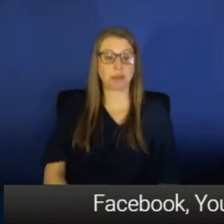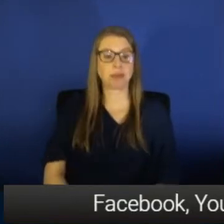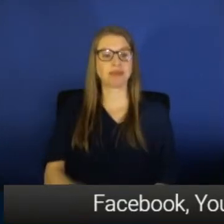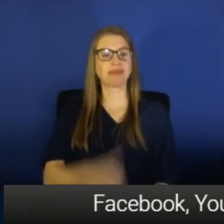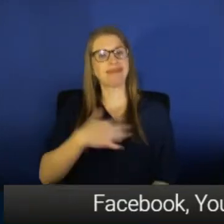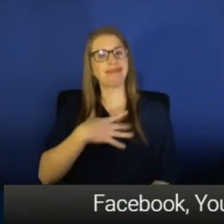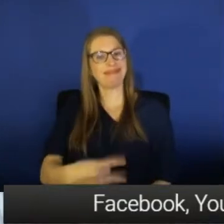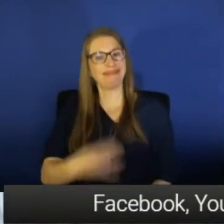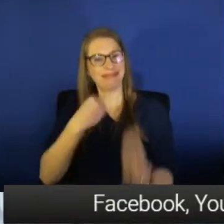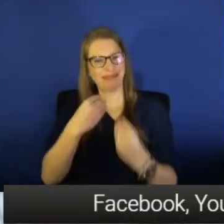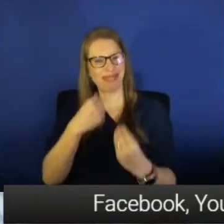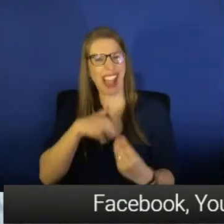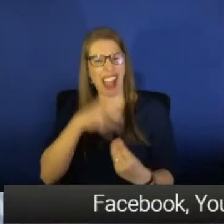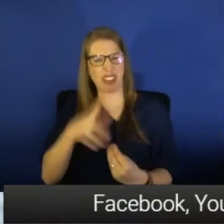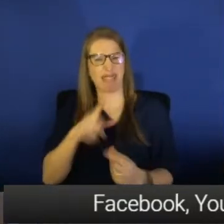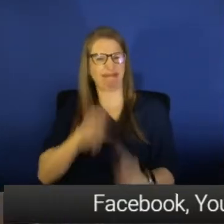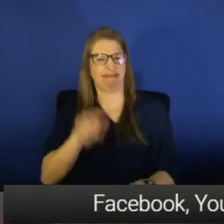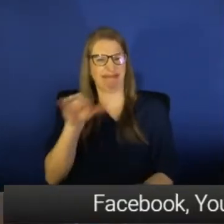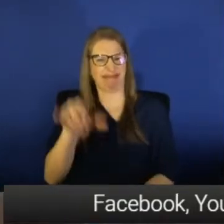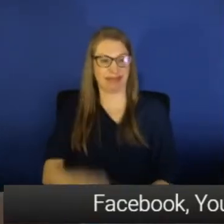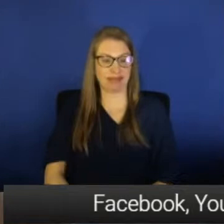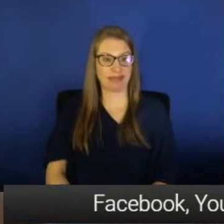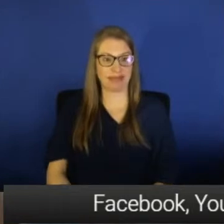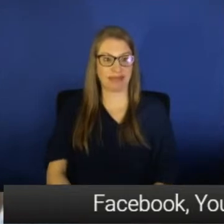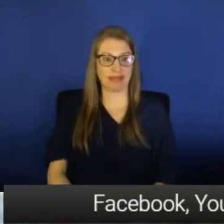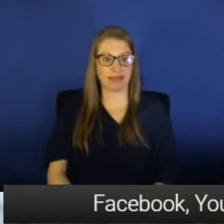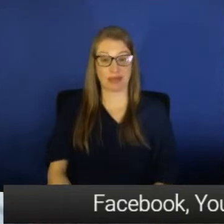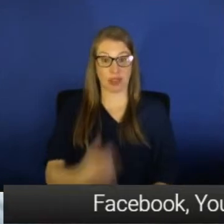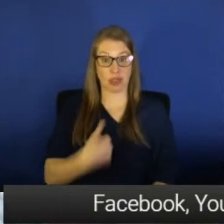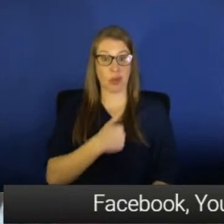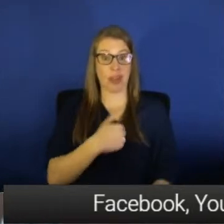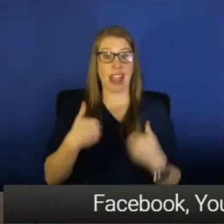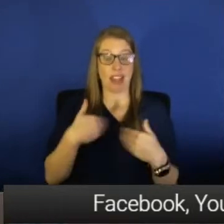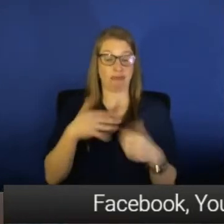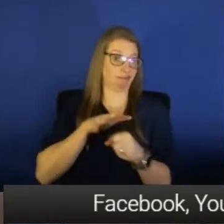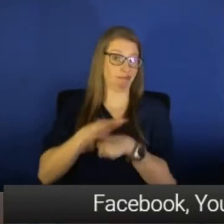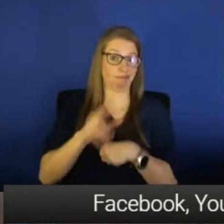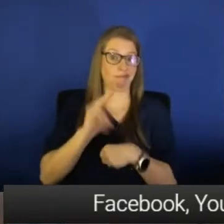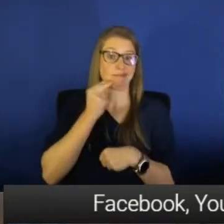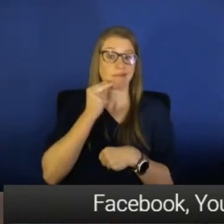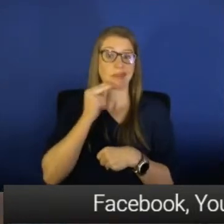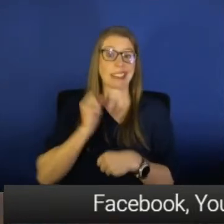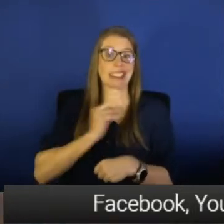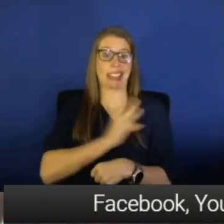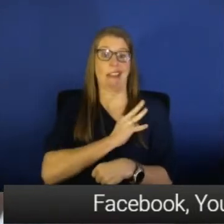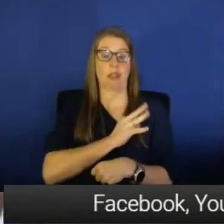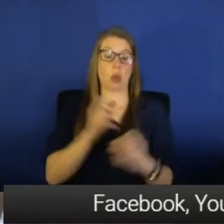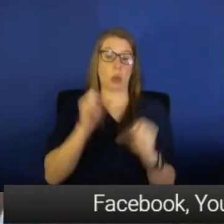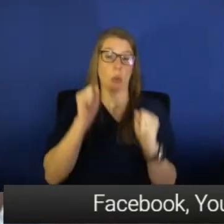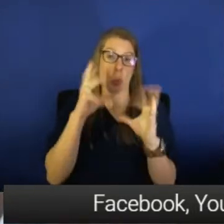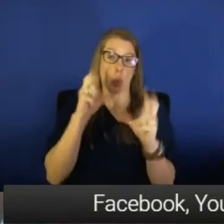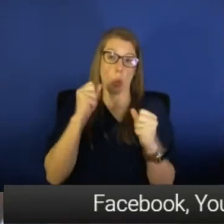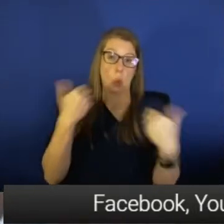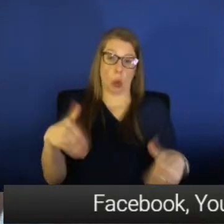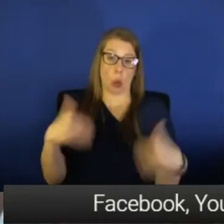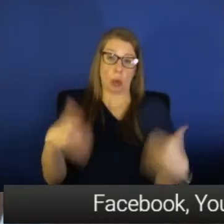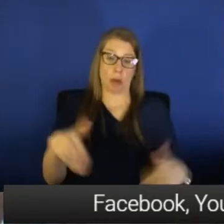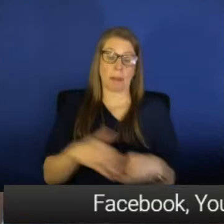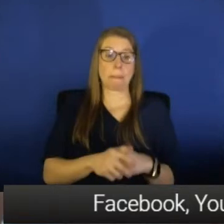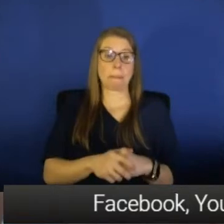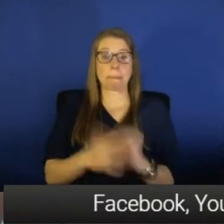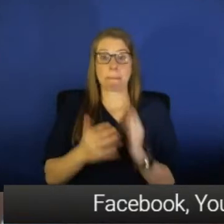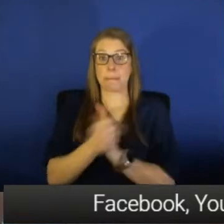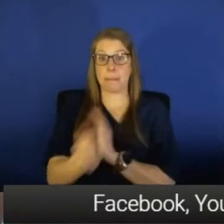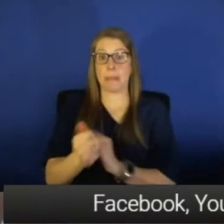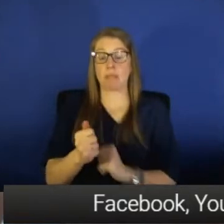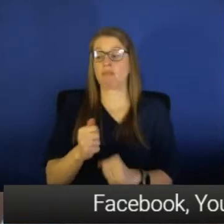so I'll answer that. So we have a whole nutritional staff that's outstanding. And in general, all of our teams,